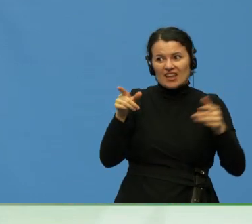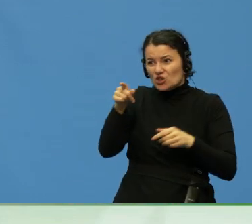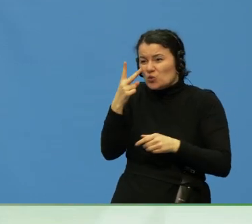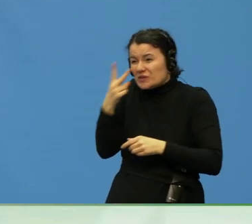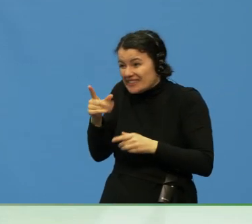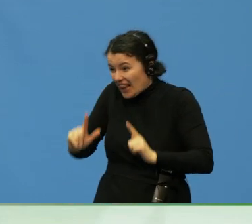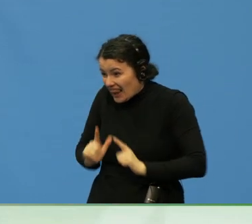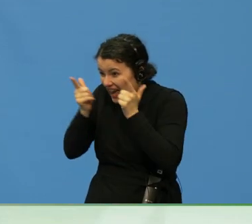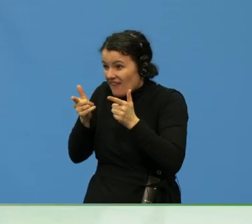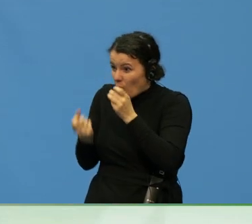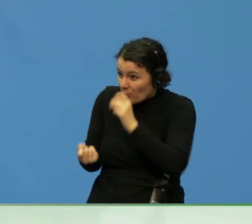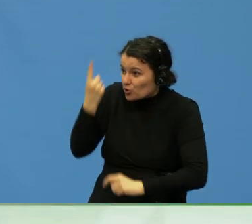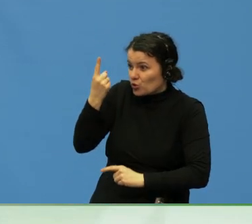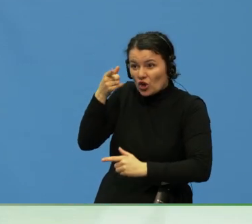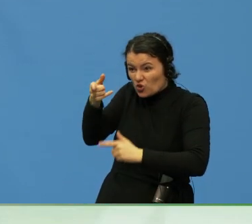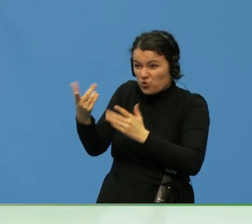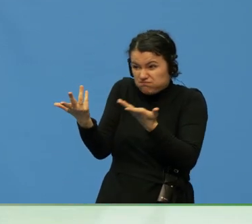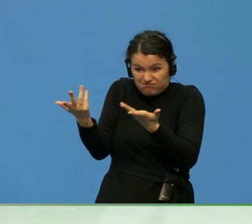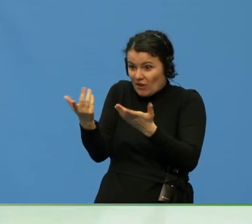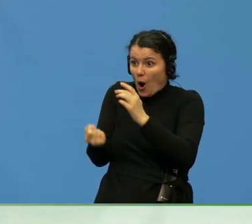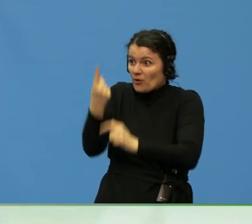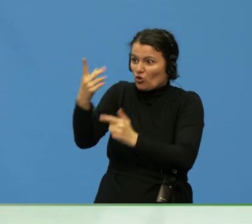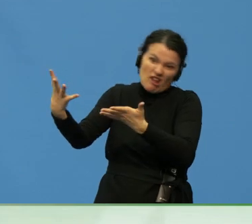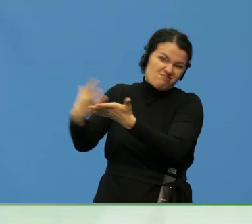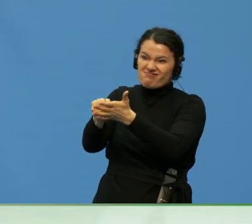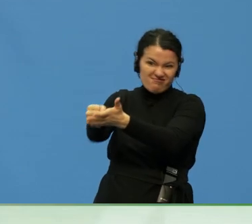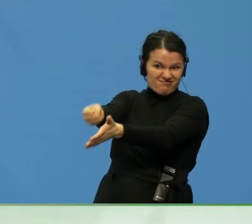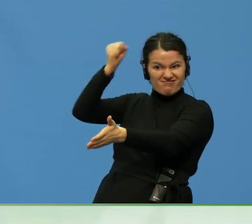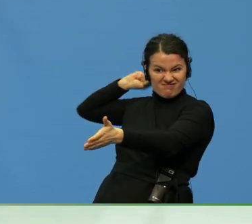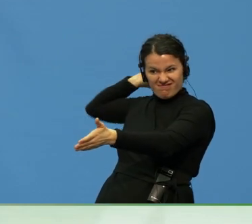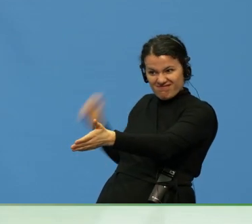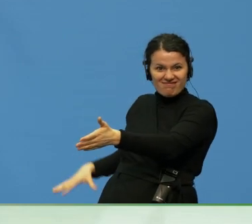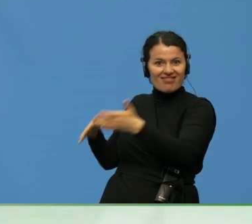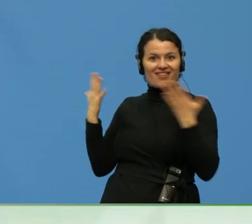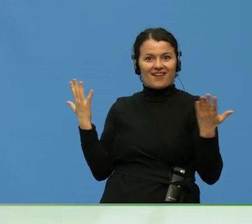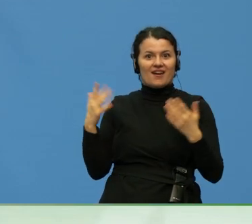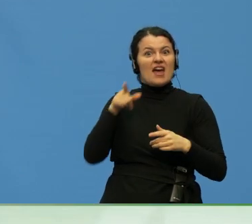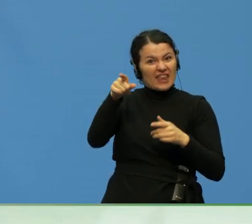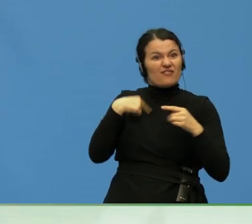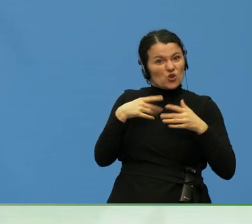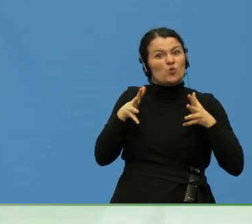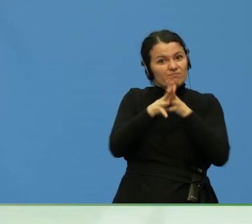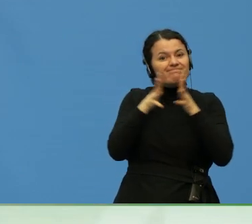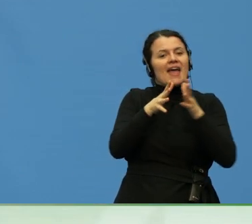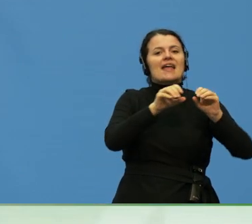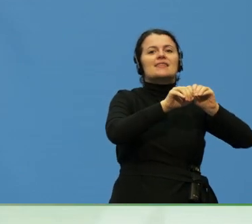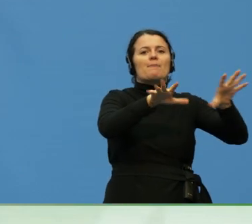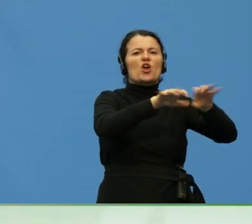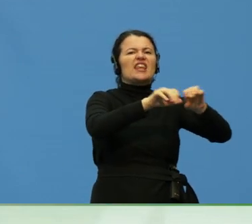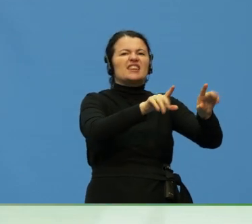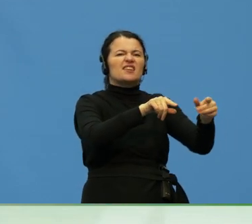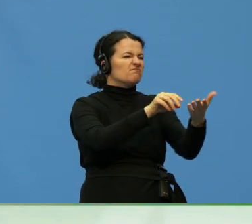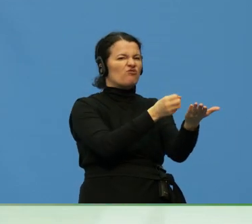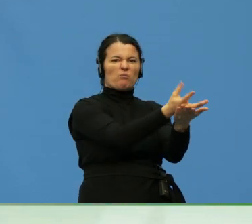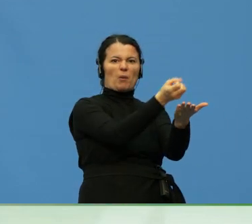denied much more clear. And for me, it's the kind of thing that the tabloid press would pick up if it was presented to them properly. I did some research